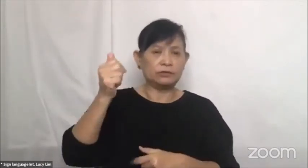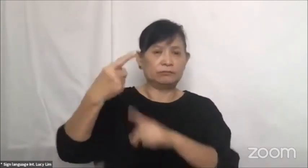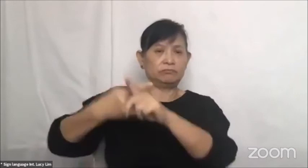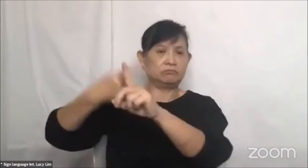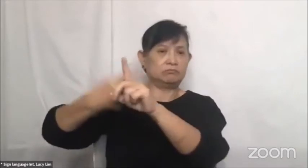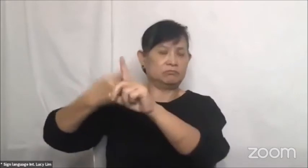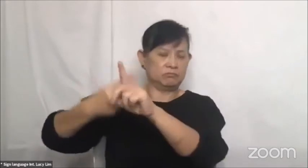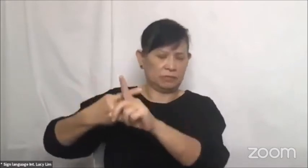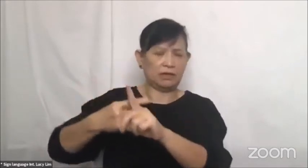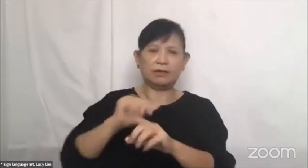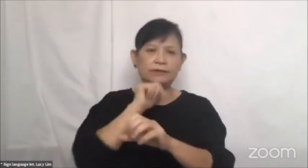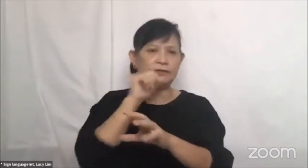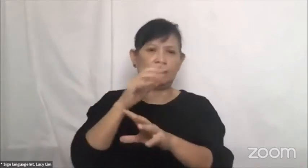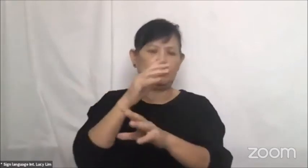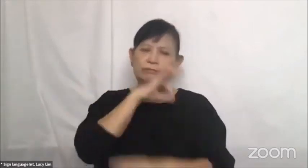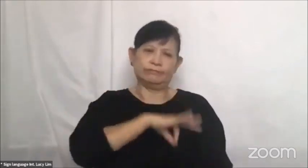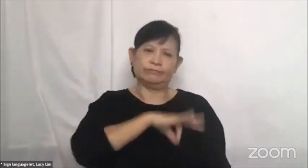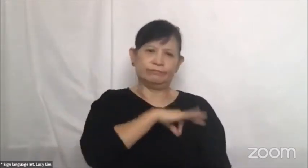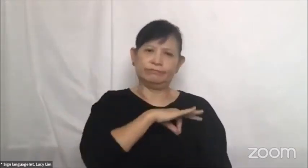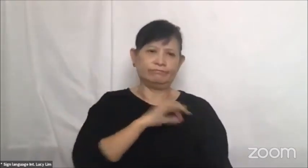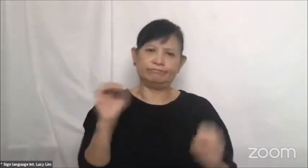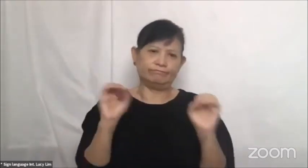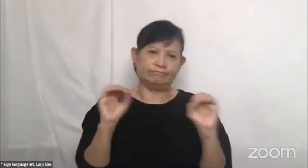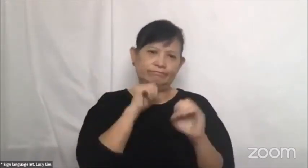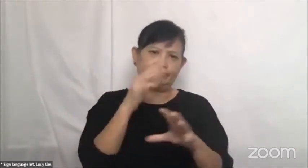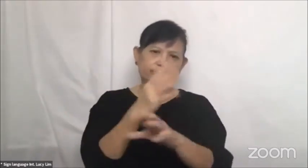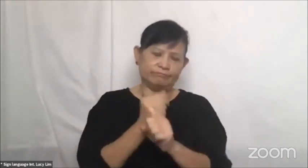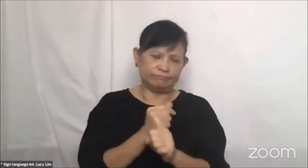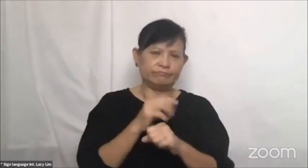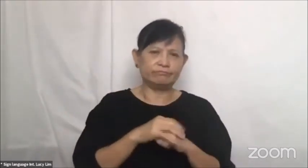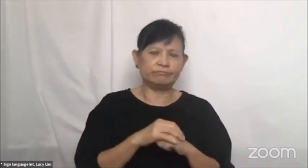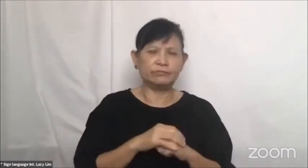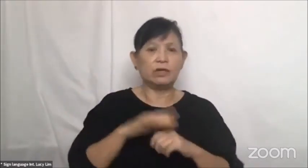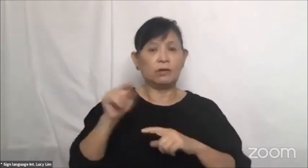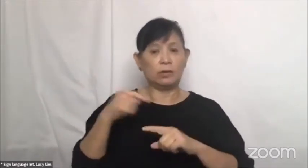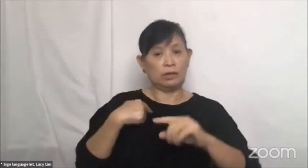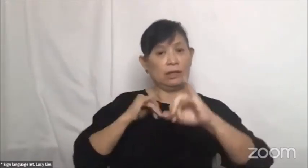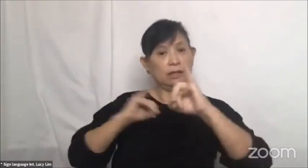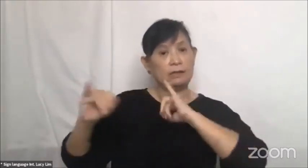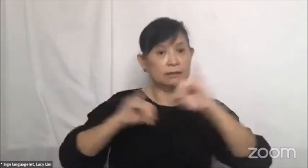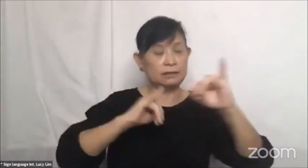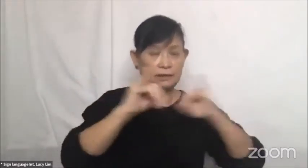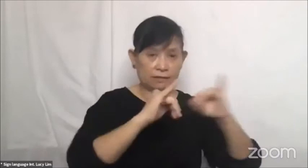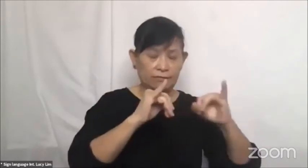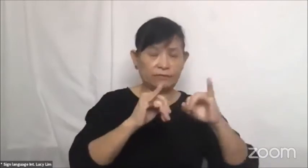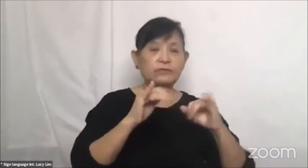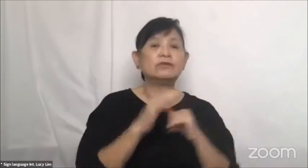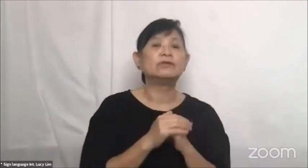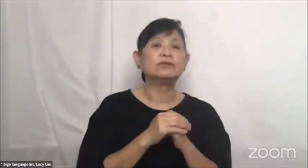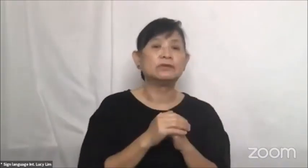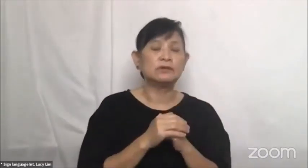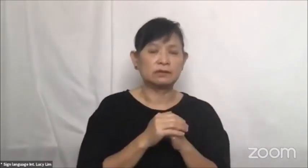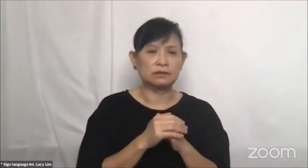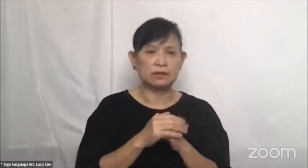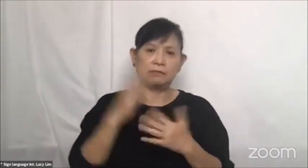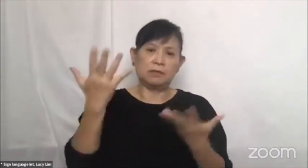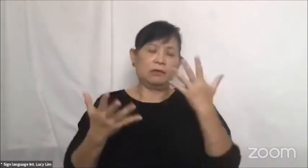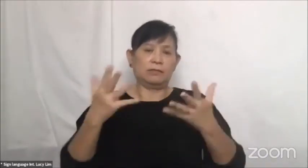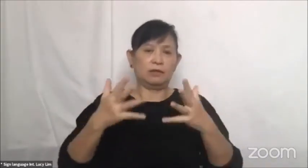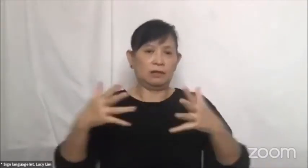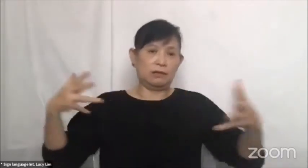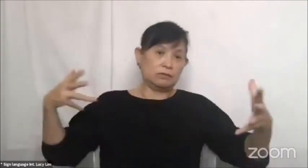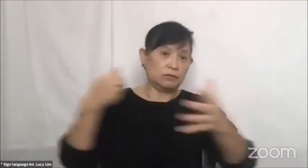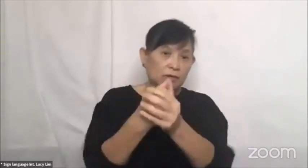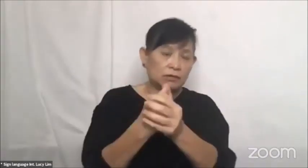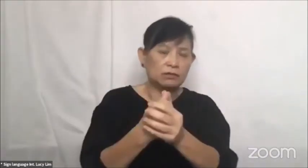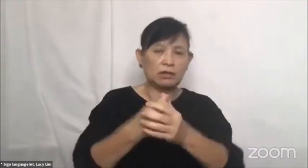benefits, they're not getting. Second thing is that when I interviewed the patient, when they come across the road traffic accidents and lost their